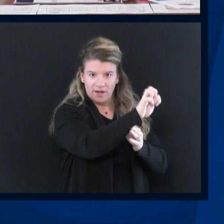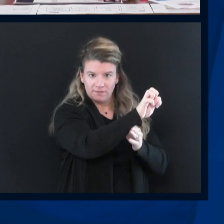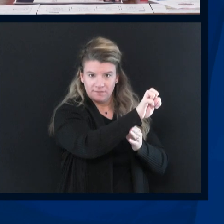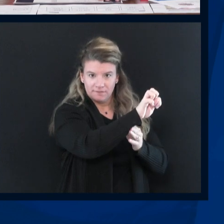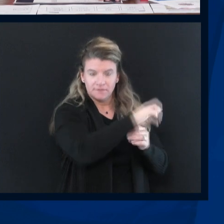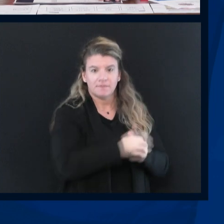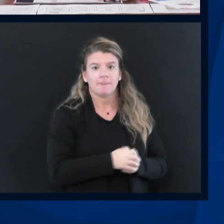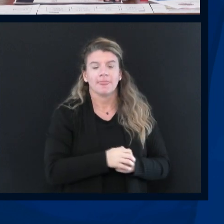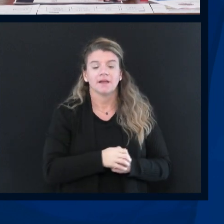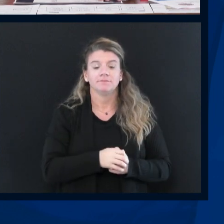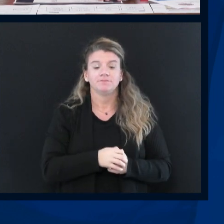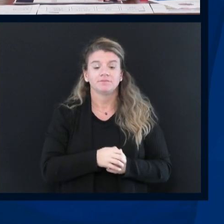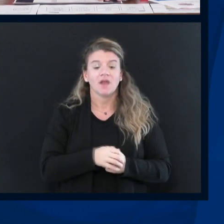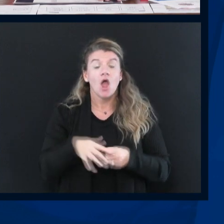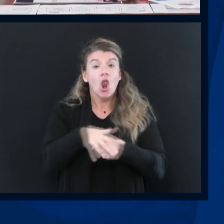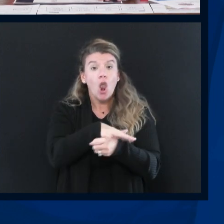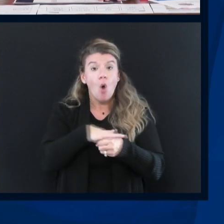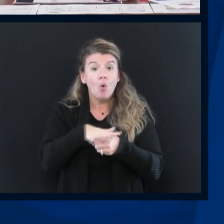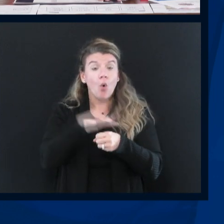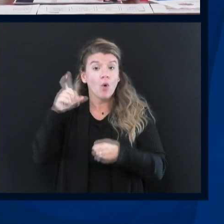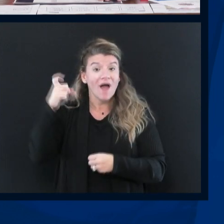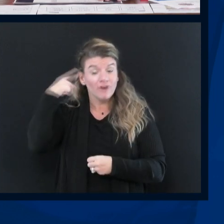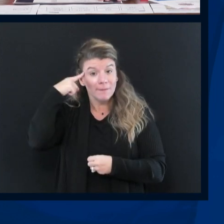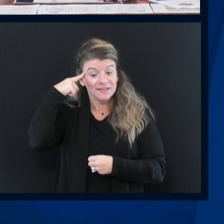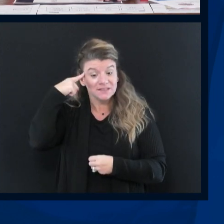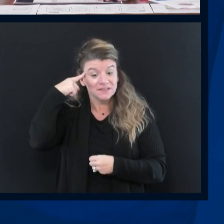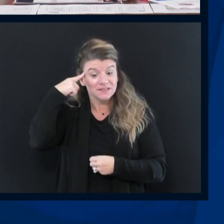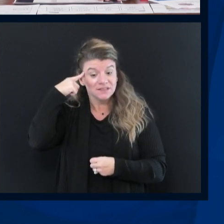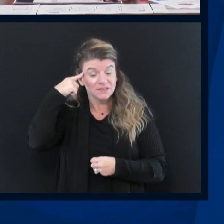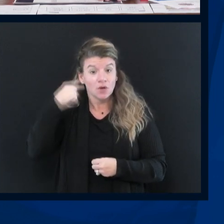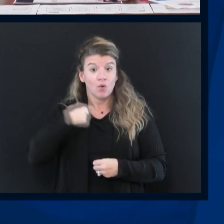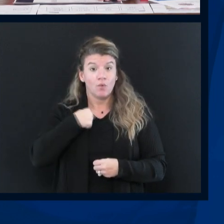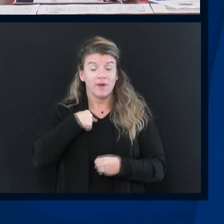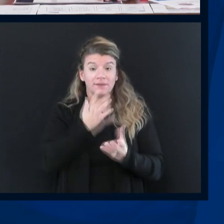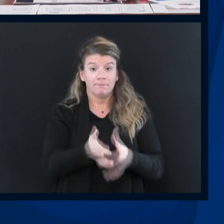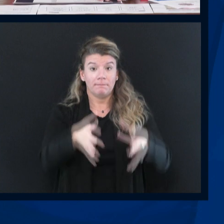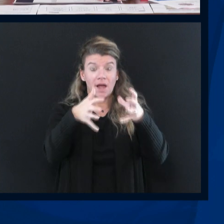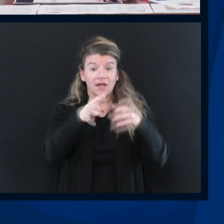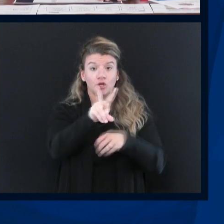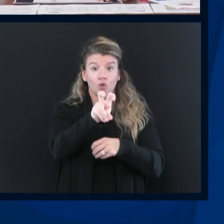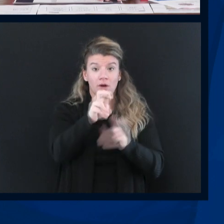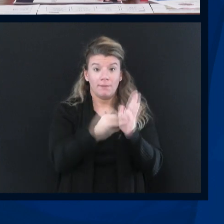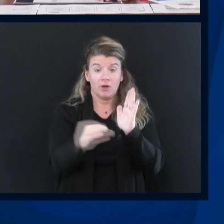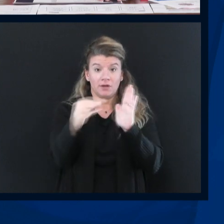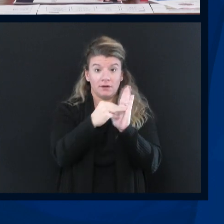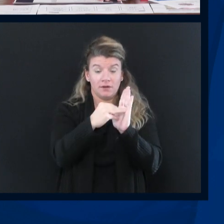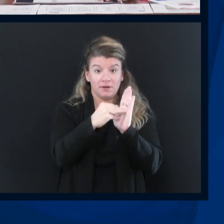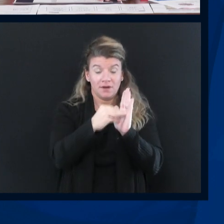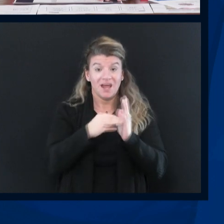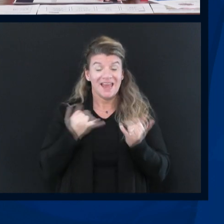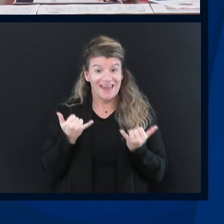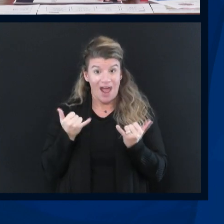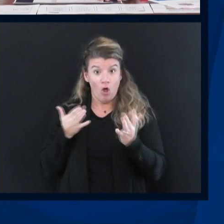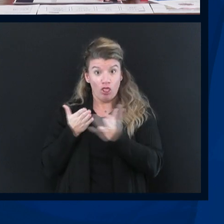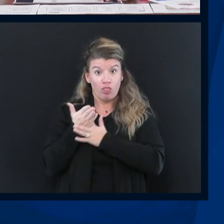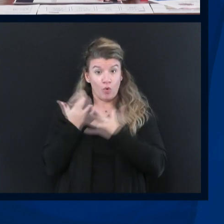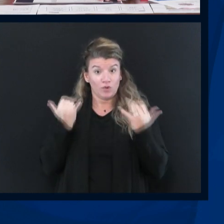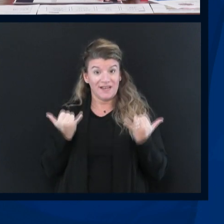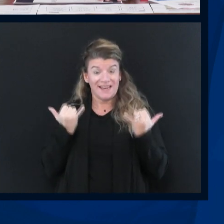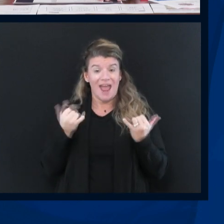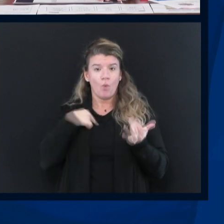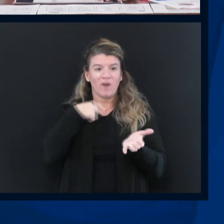For our local governments, we slotted $200 million. We have through today